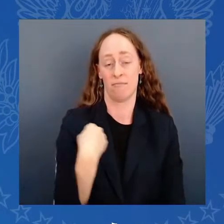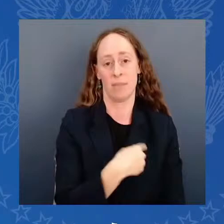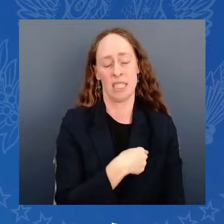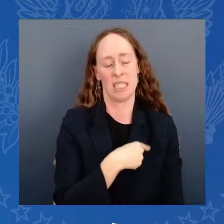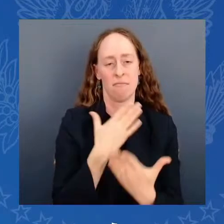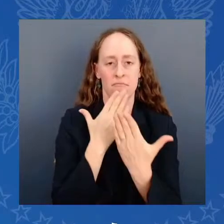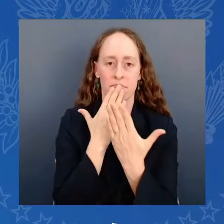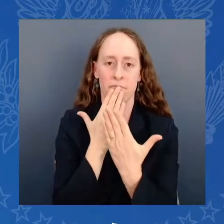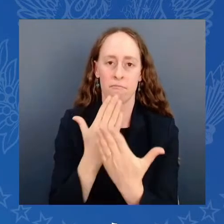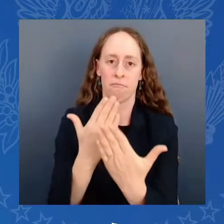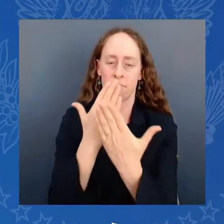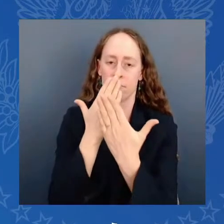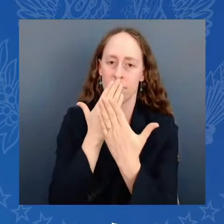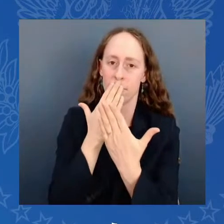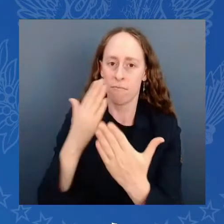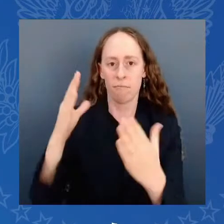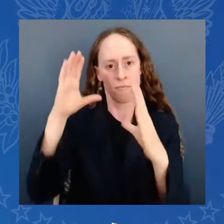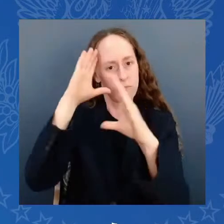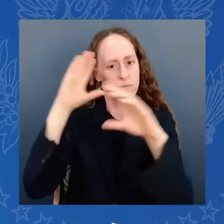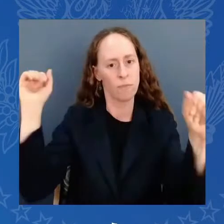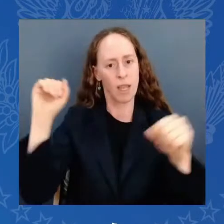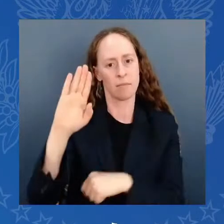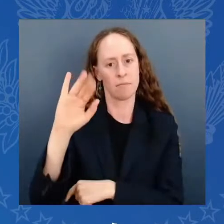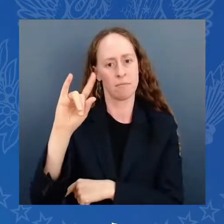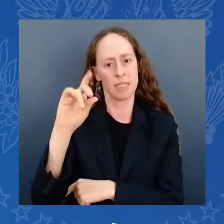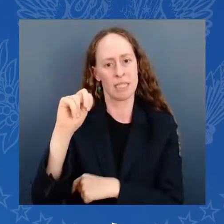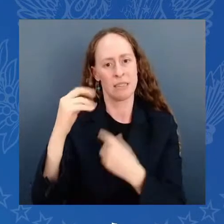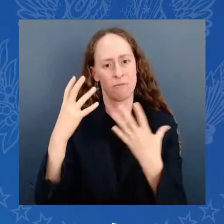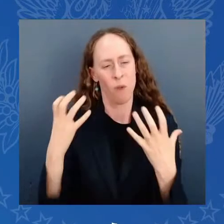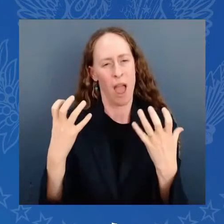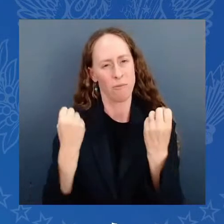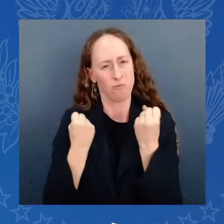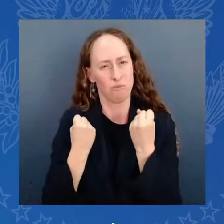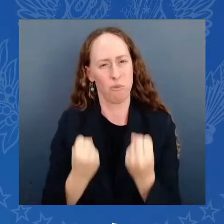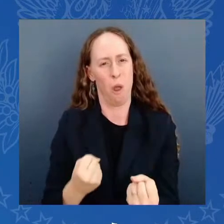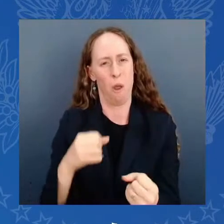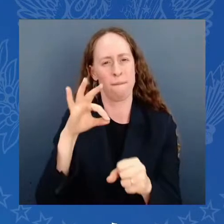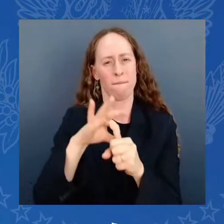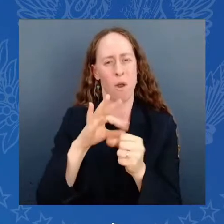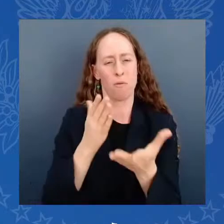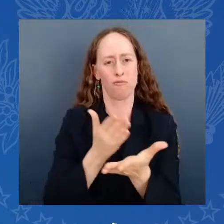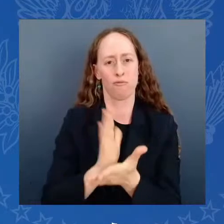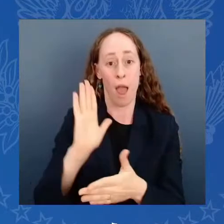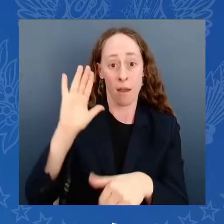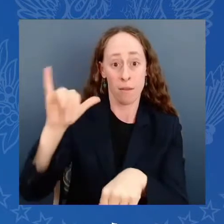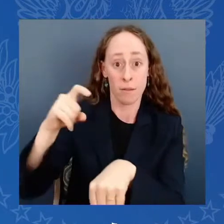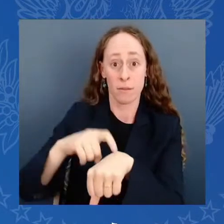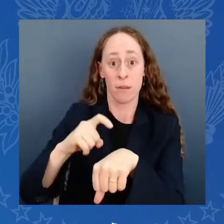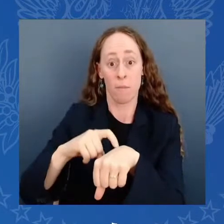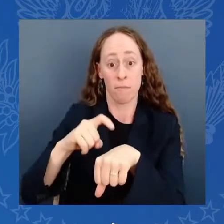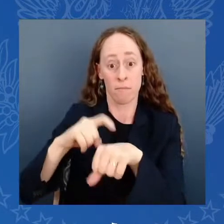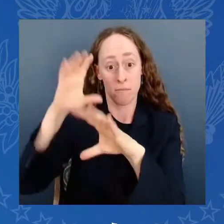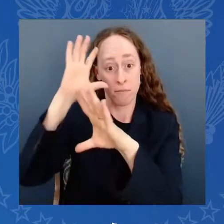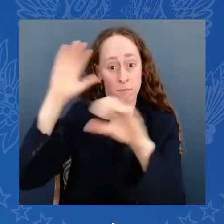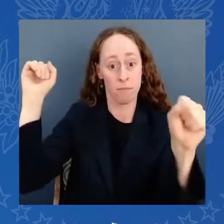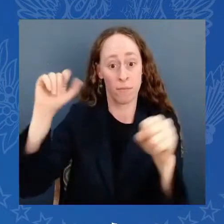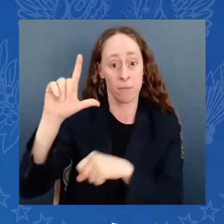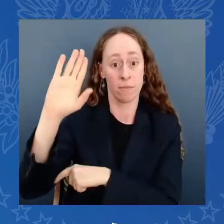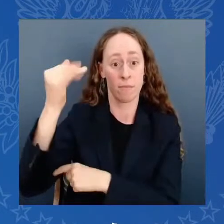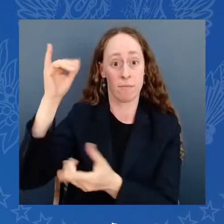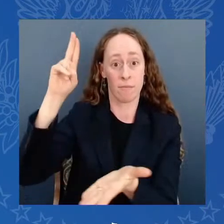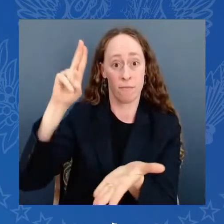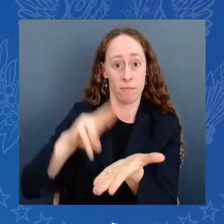severely weakened since Lyndon Johnson signed the Voting Rights Act in 1965, and for all of his efforts to return